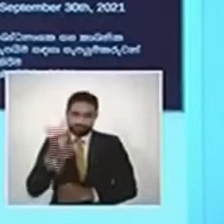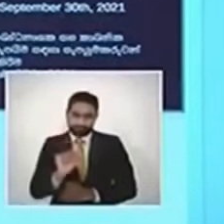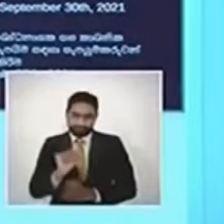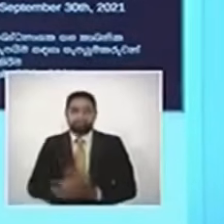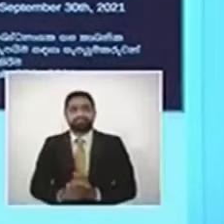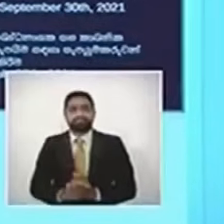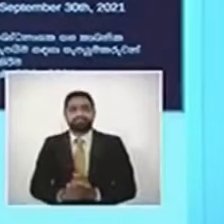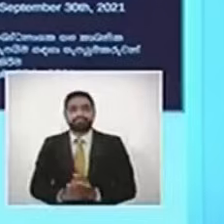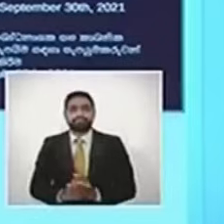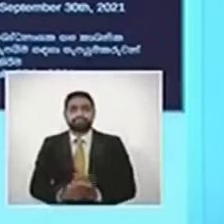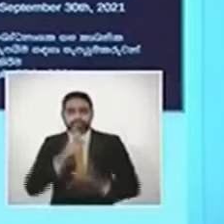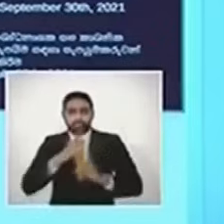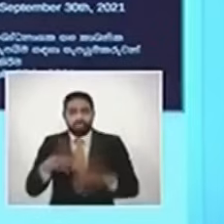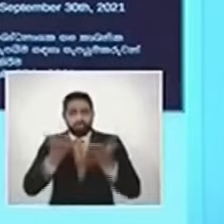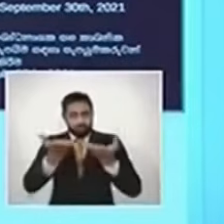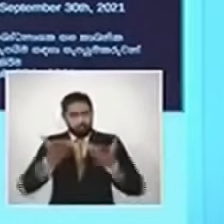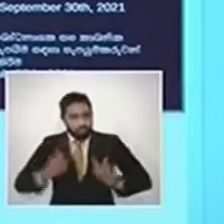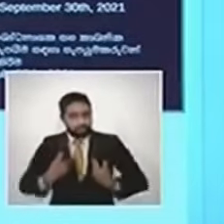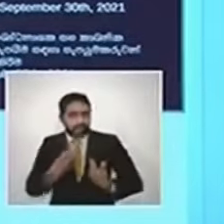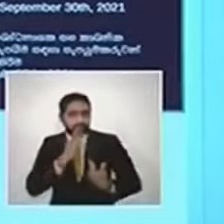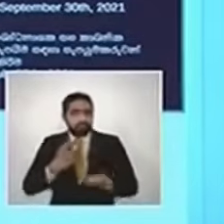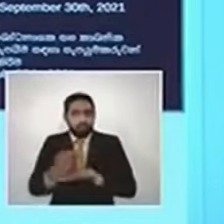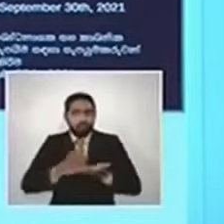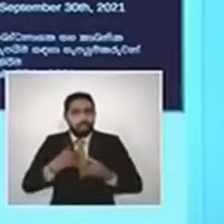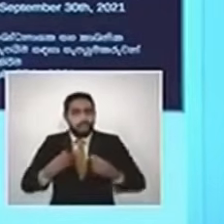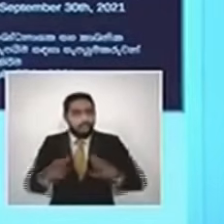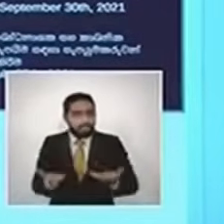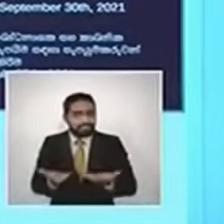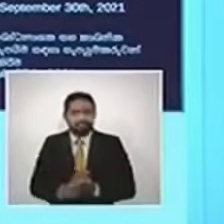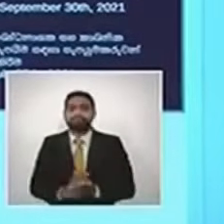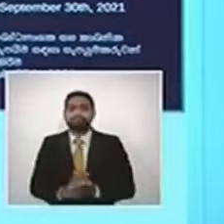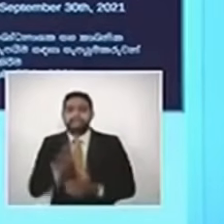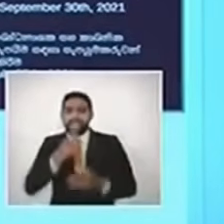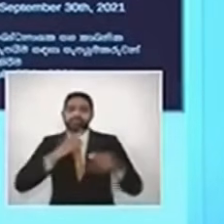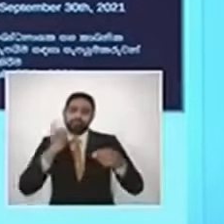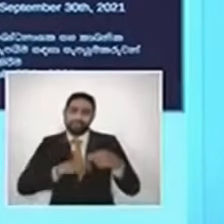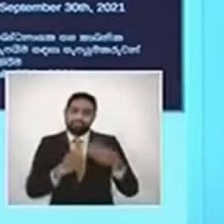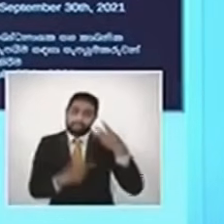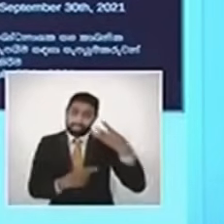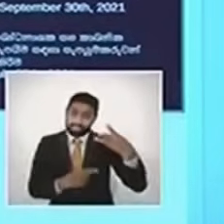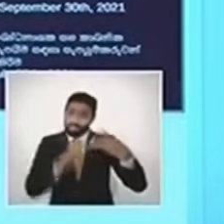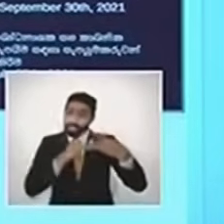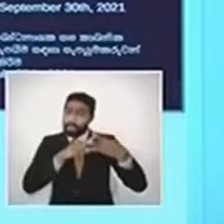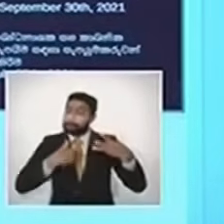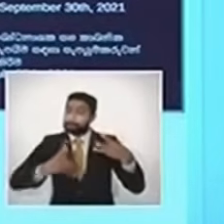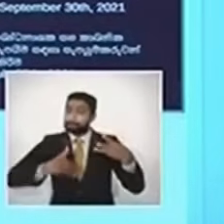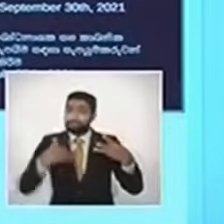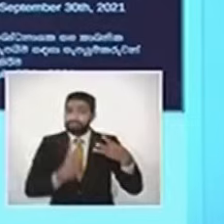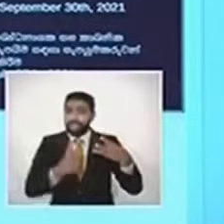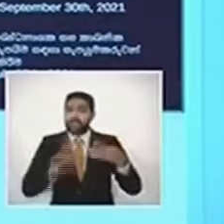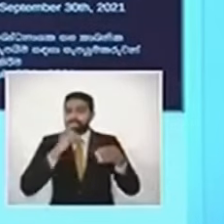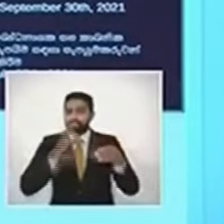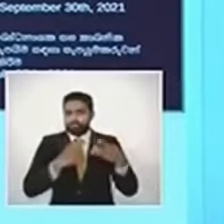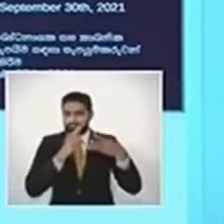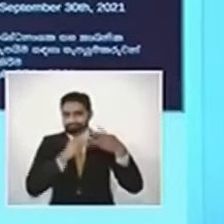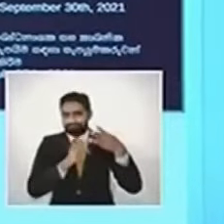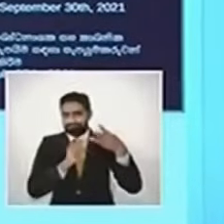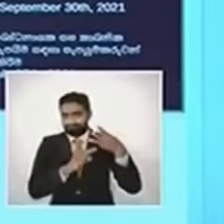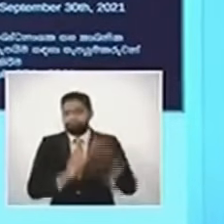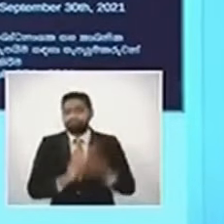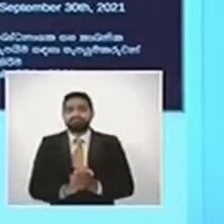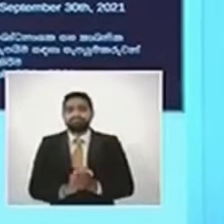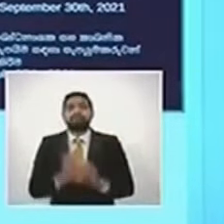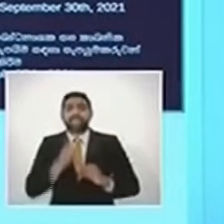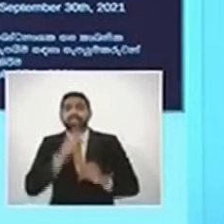that is also the other question. There are three problems that arise as a result of this Sapukaskanda